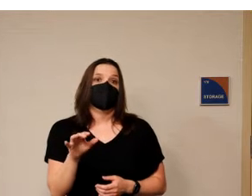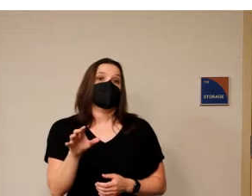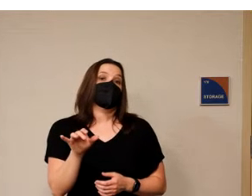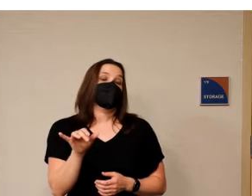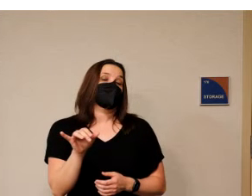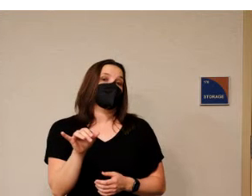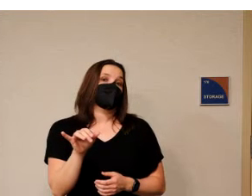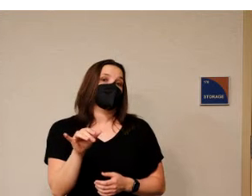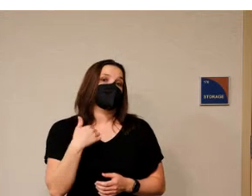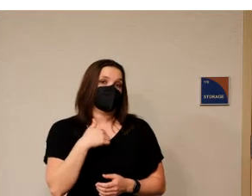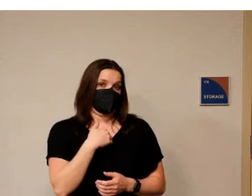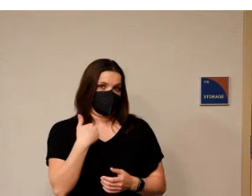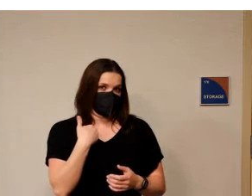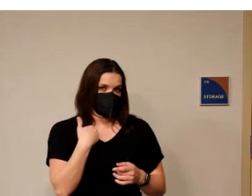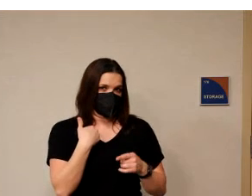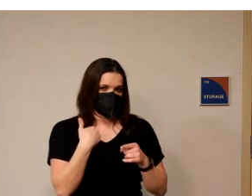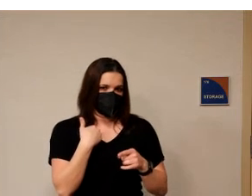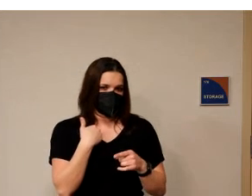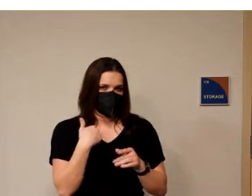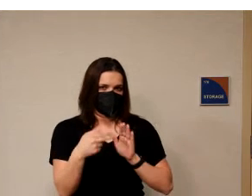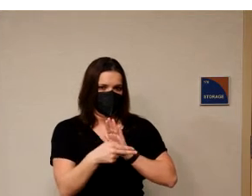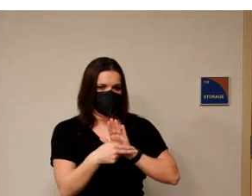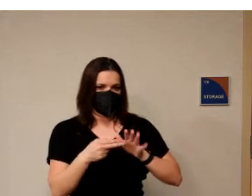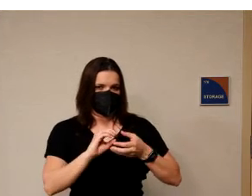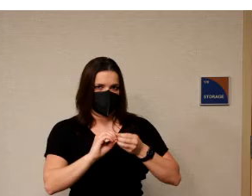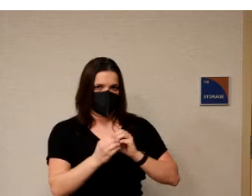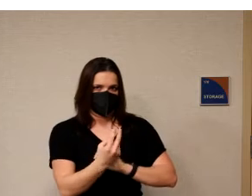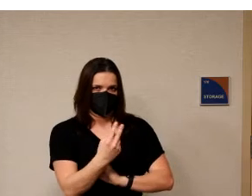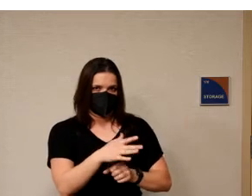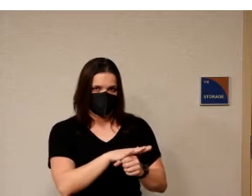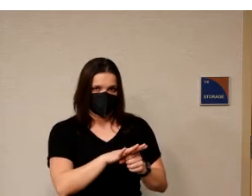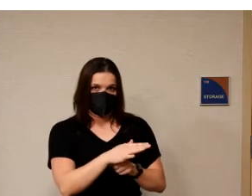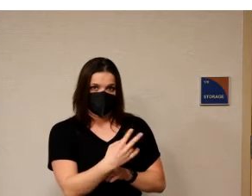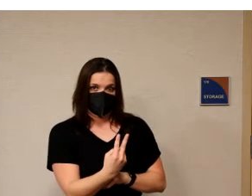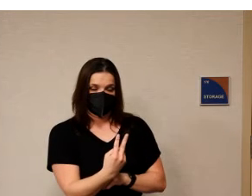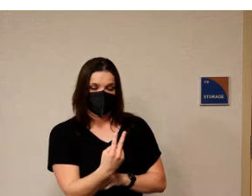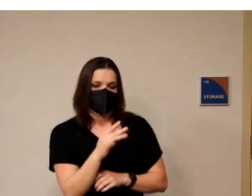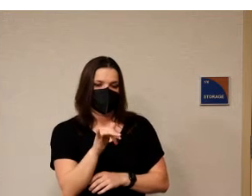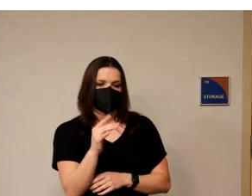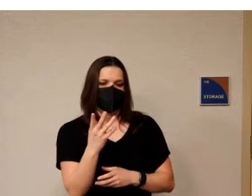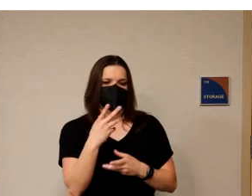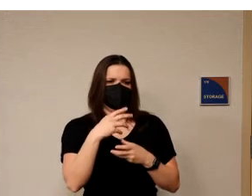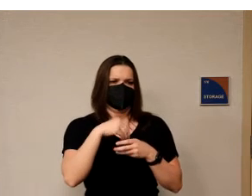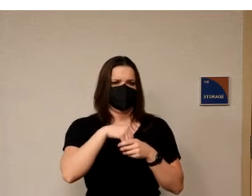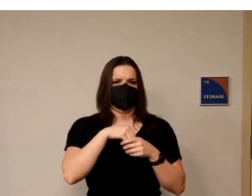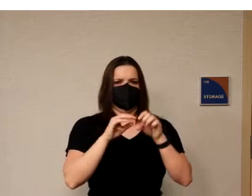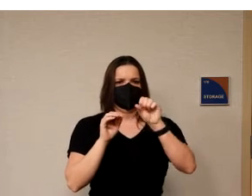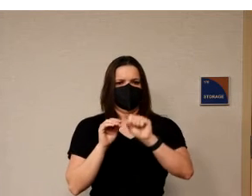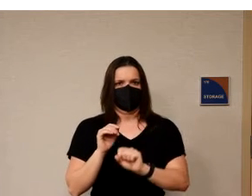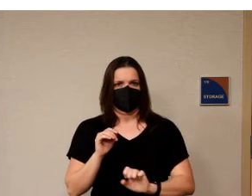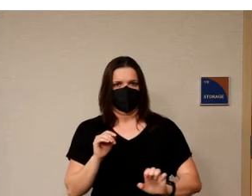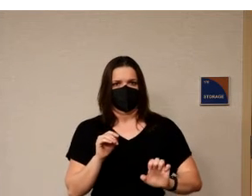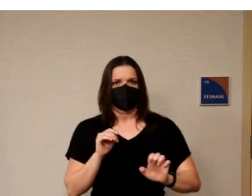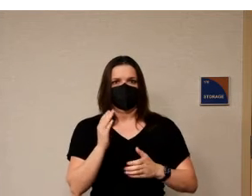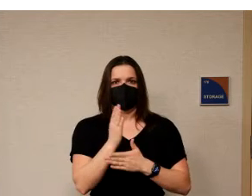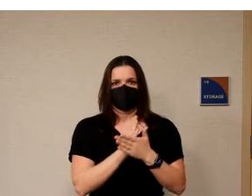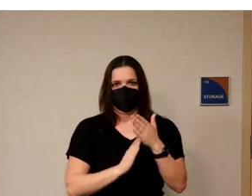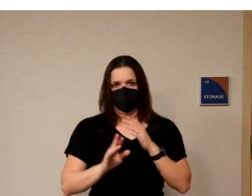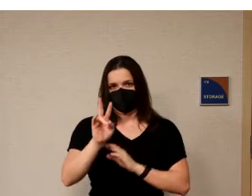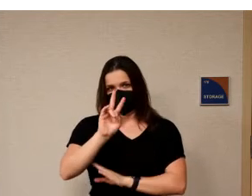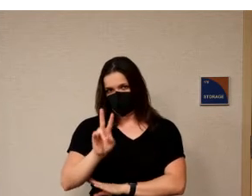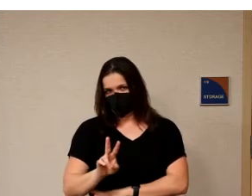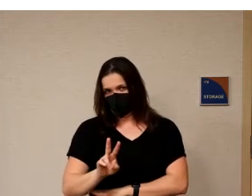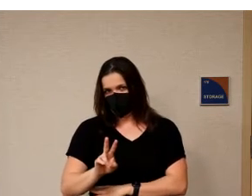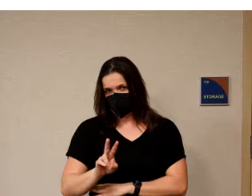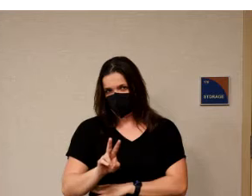And then here we have this labeled District 2. This takes in most of the southeast portions of